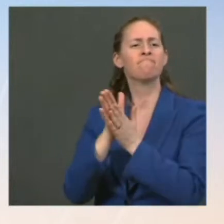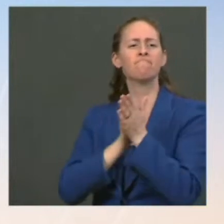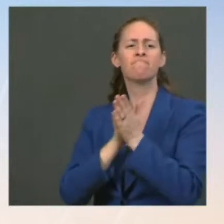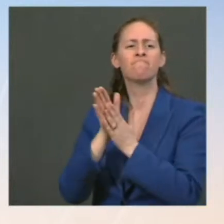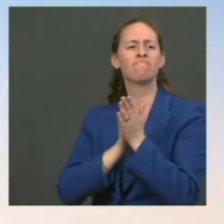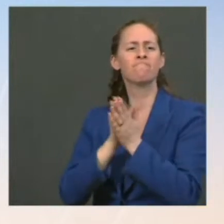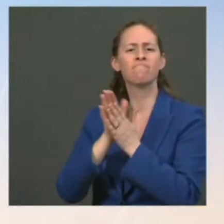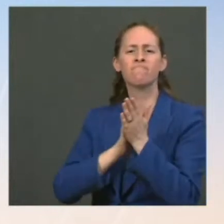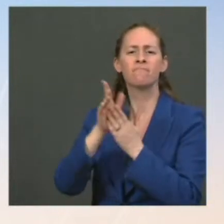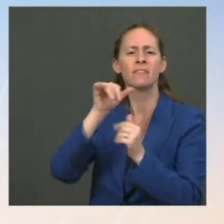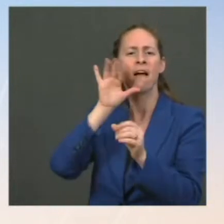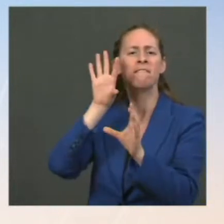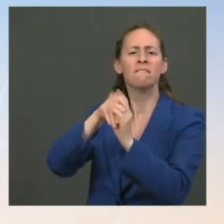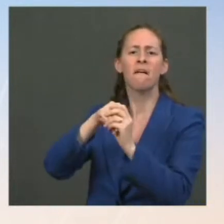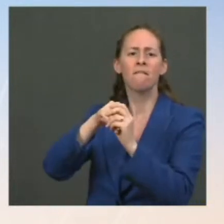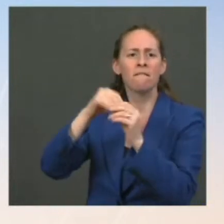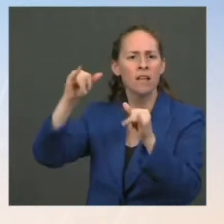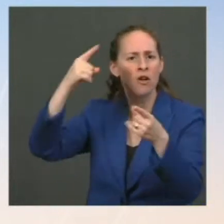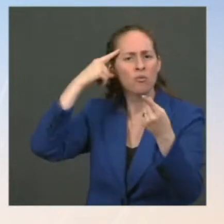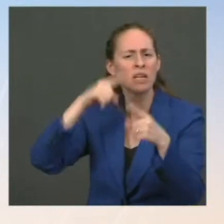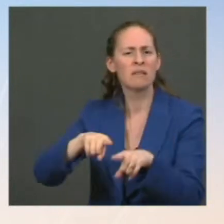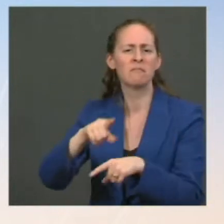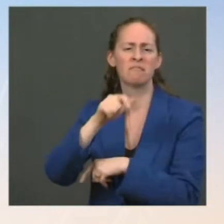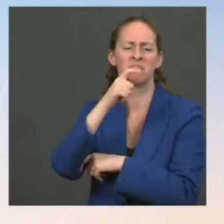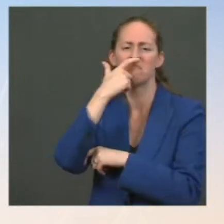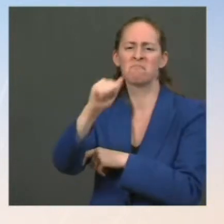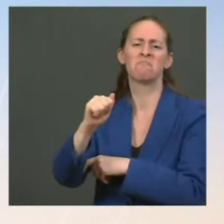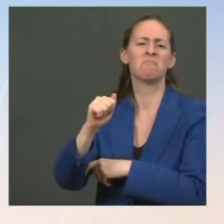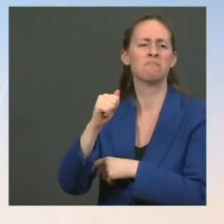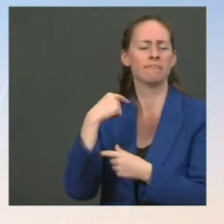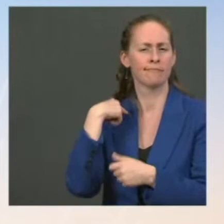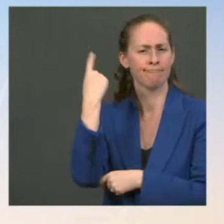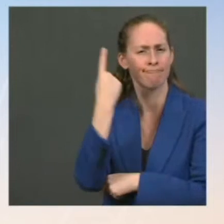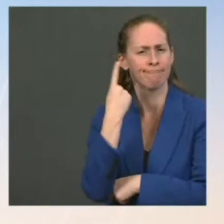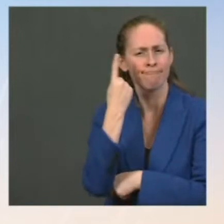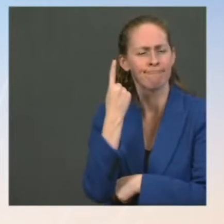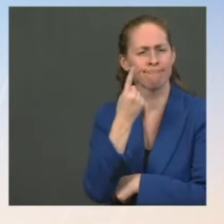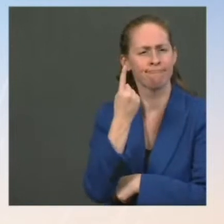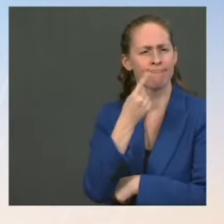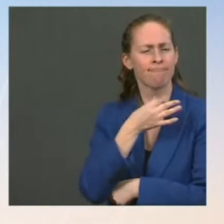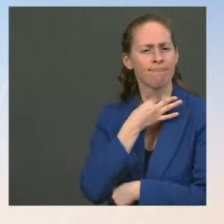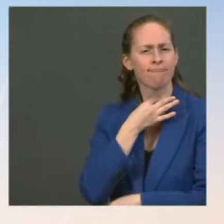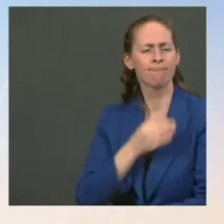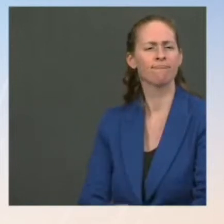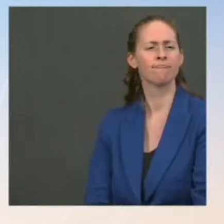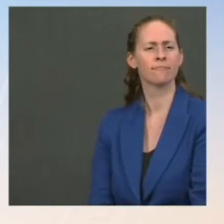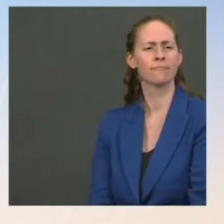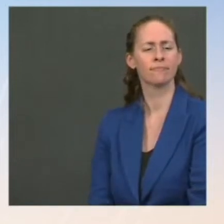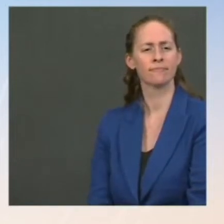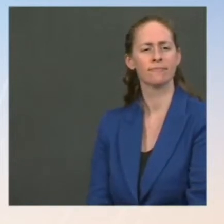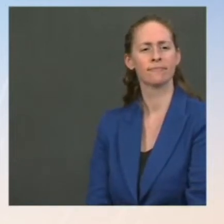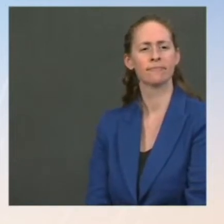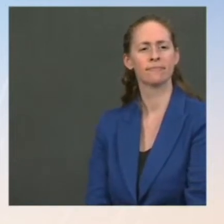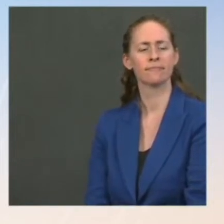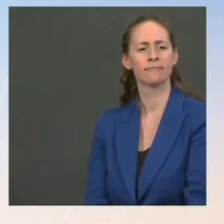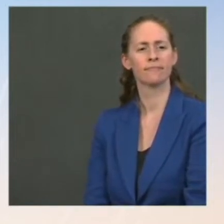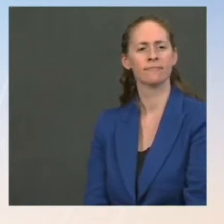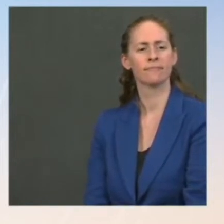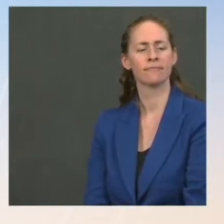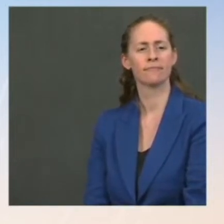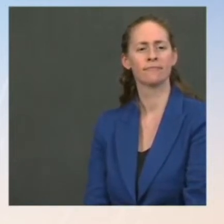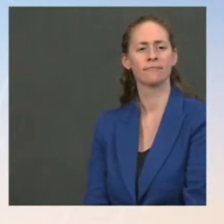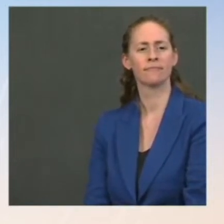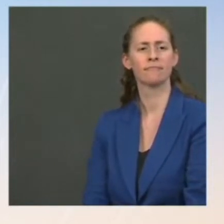interested in making sure that they got the sense of all the benefits from sanctions relief that they believe actually back